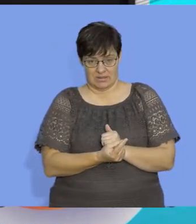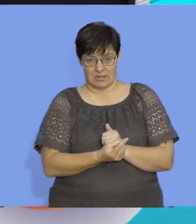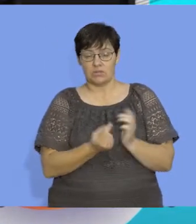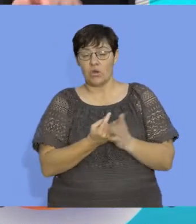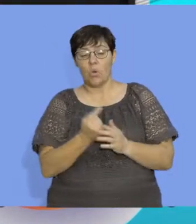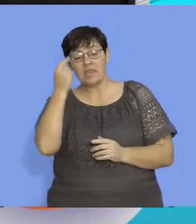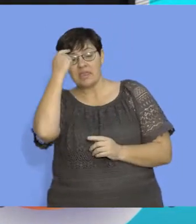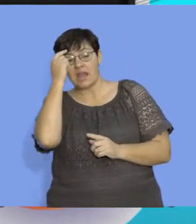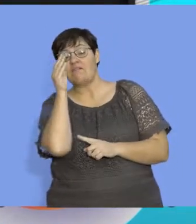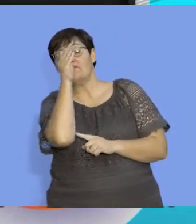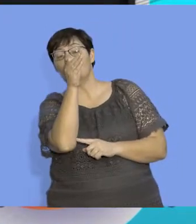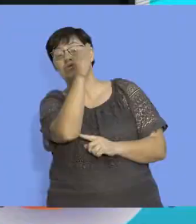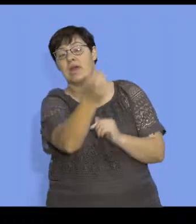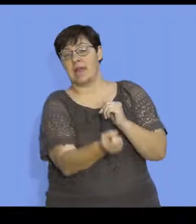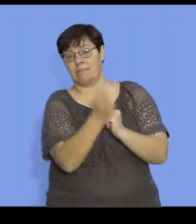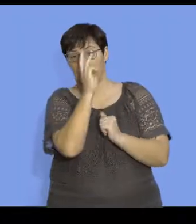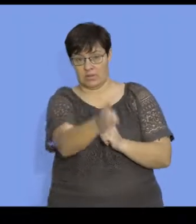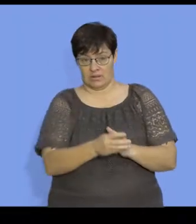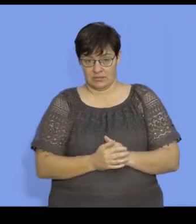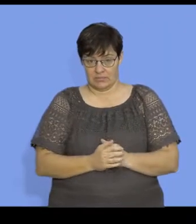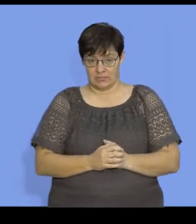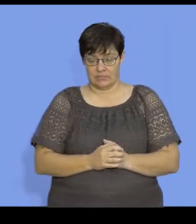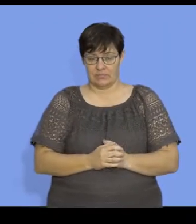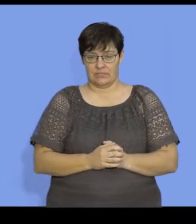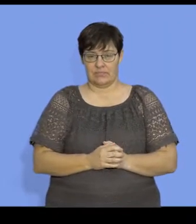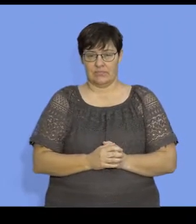we are forecasting for the future.